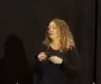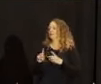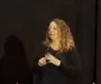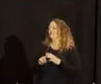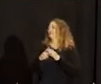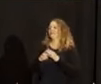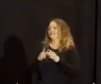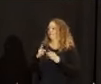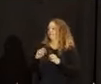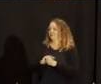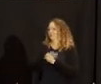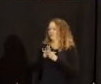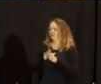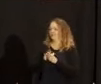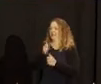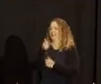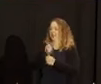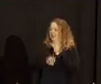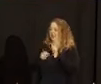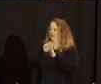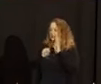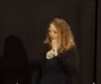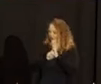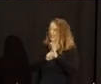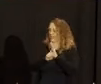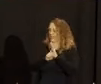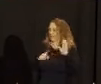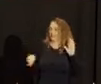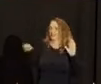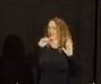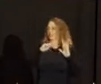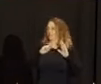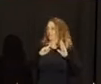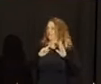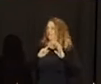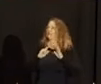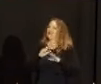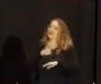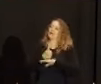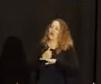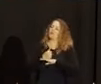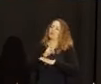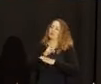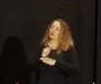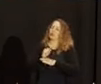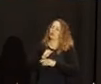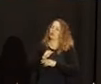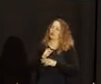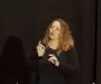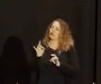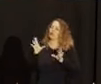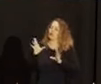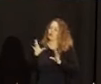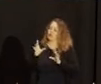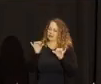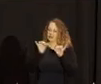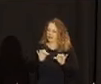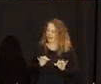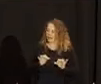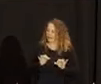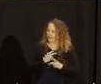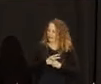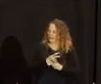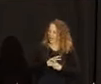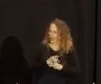every single state in the country establish discriminatory crisis standards of care that basically